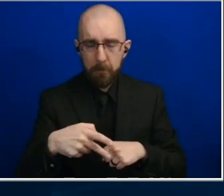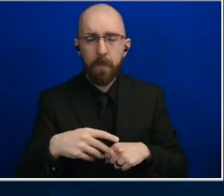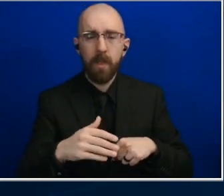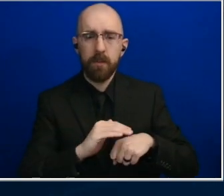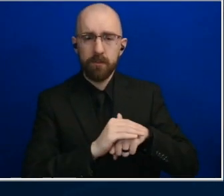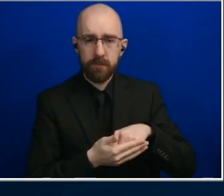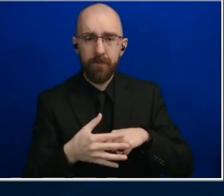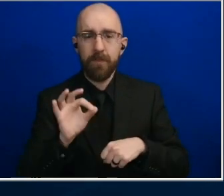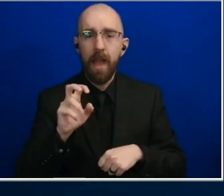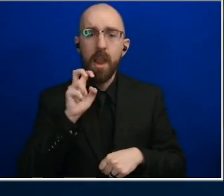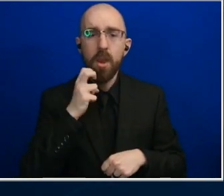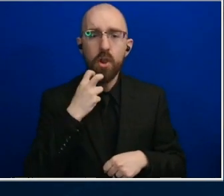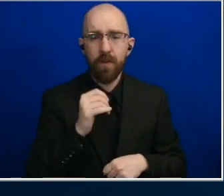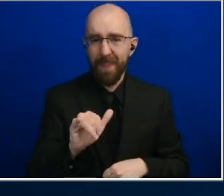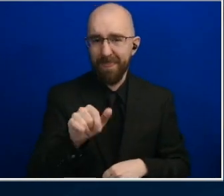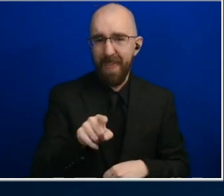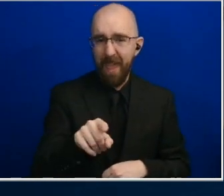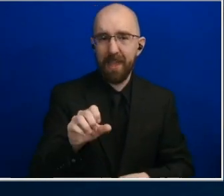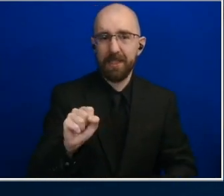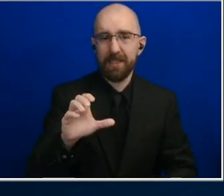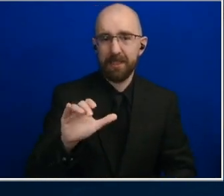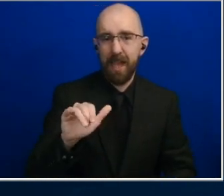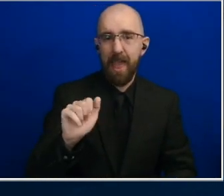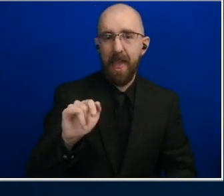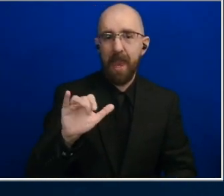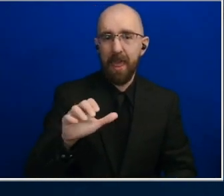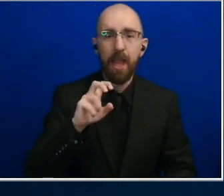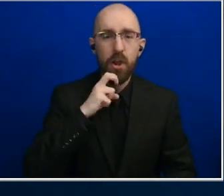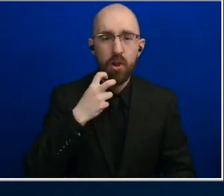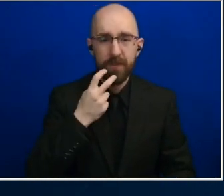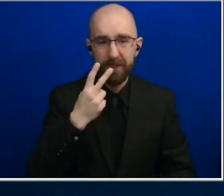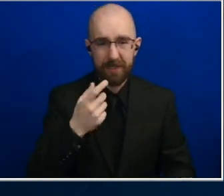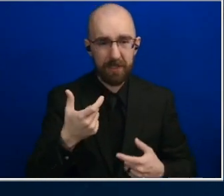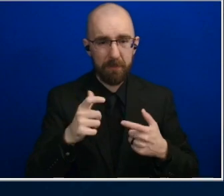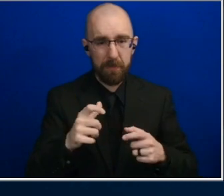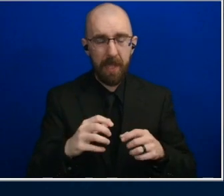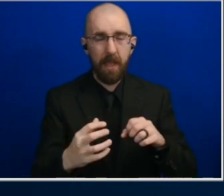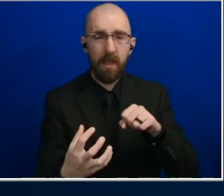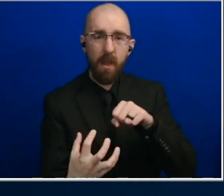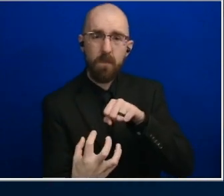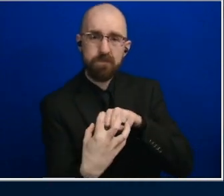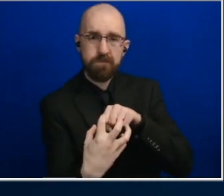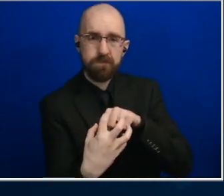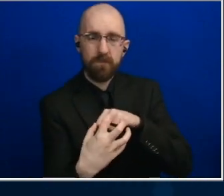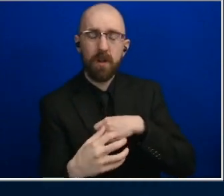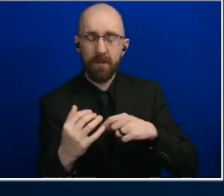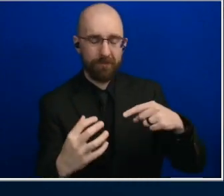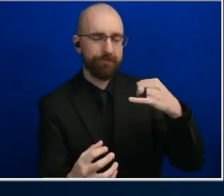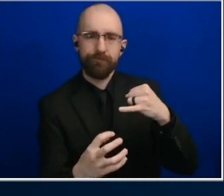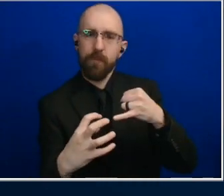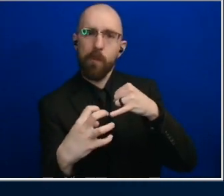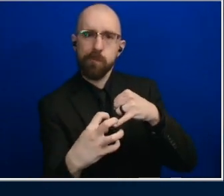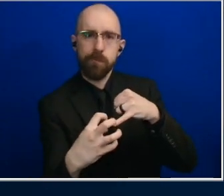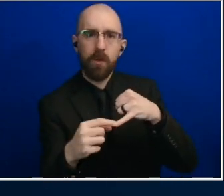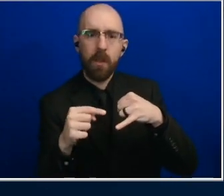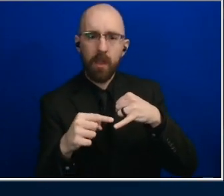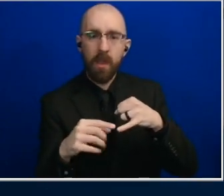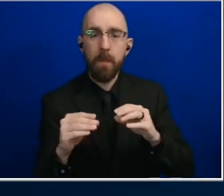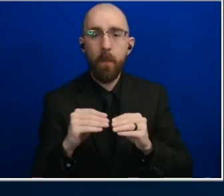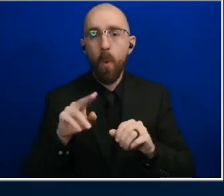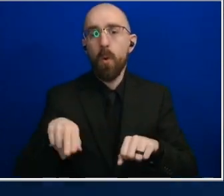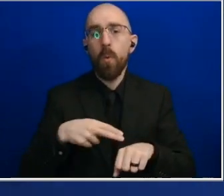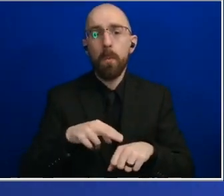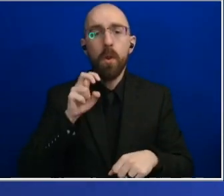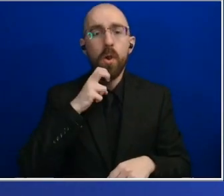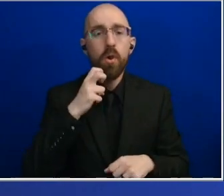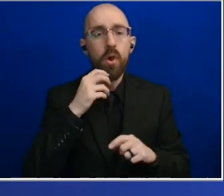pulling out his sciatic nerve, and you see the large bulbous end to the nerve, and more normal nerve up above, and that's what we're